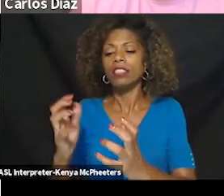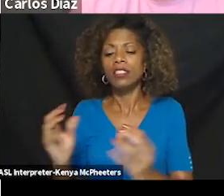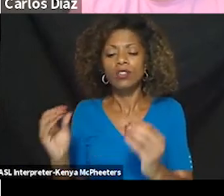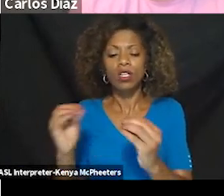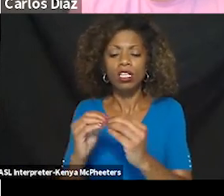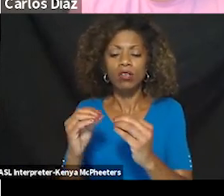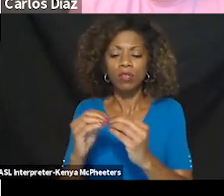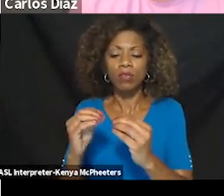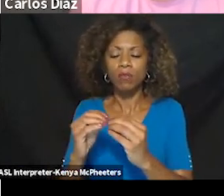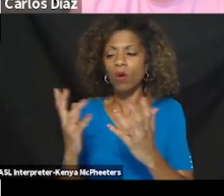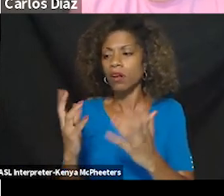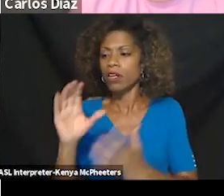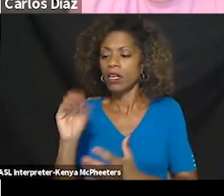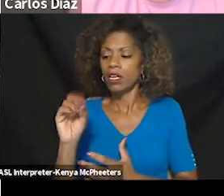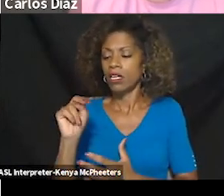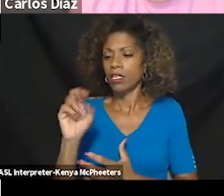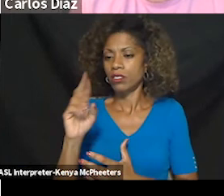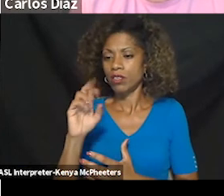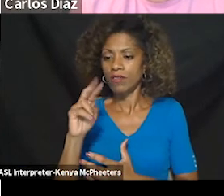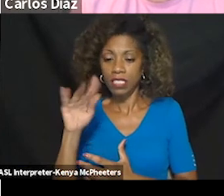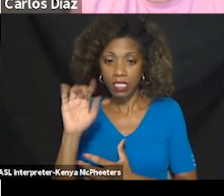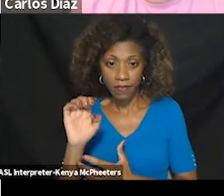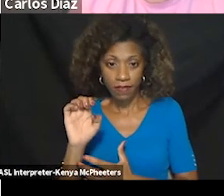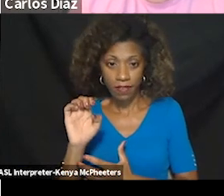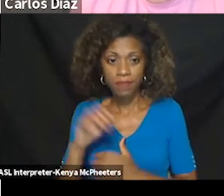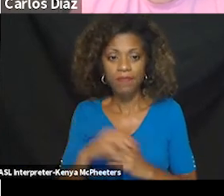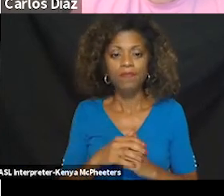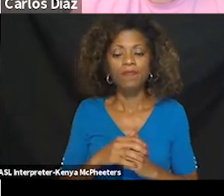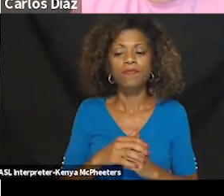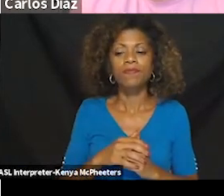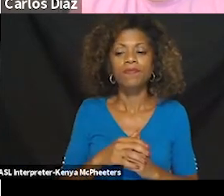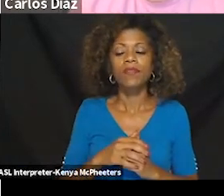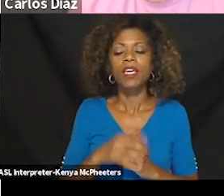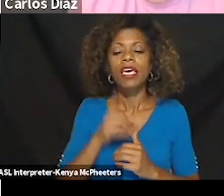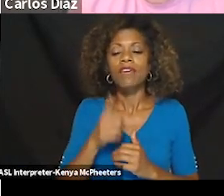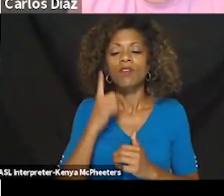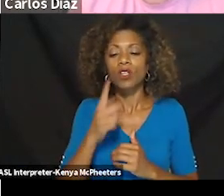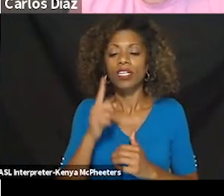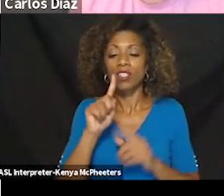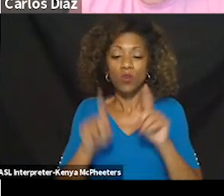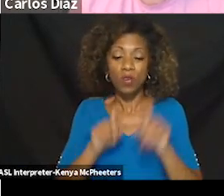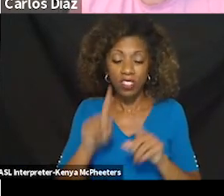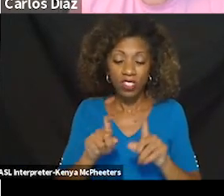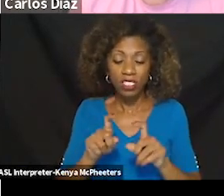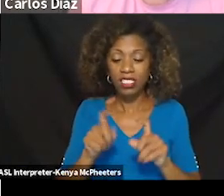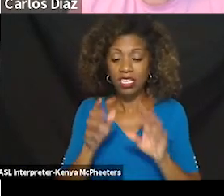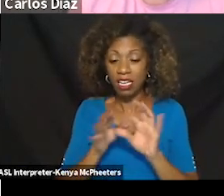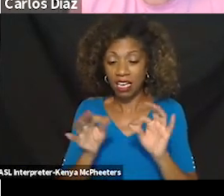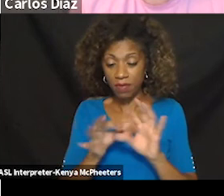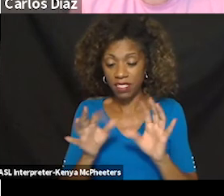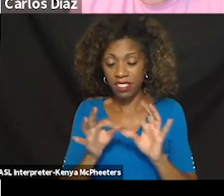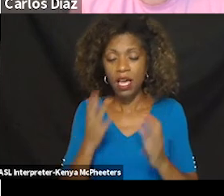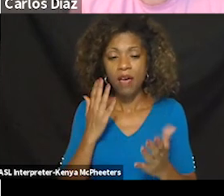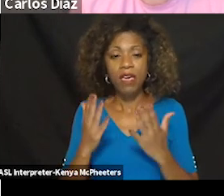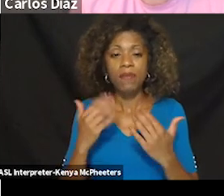what's concerning our audiences and our distribution list, taking a look at the questions and the comments you're sharing, as well as having post-webinar surveys where we can learn more